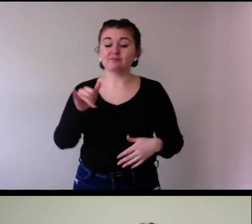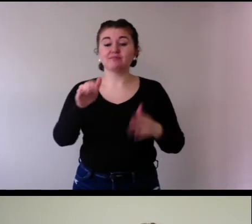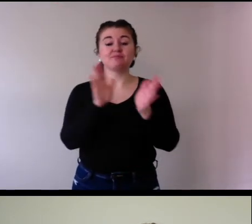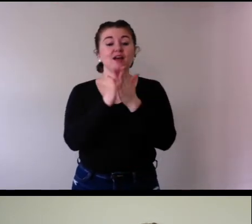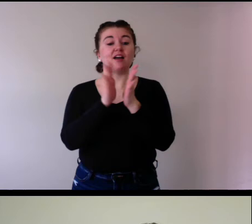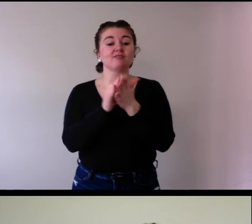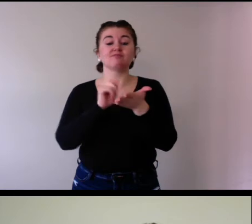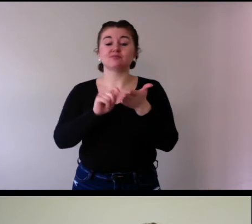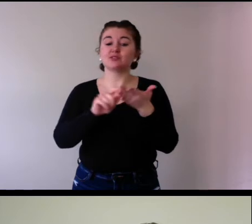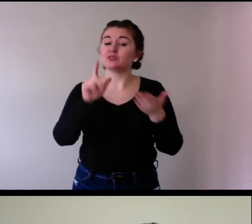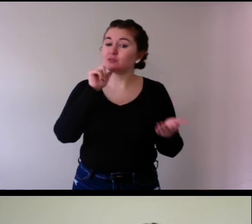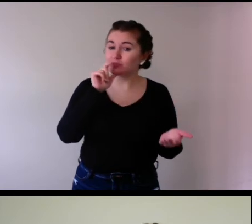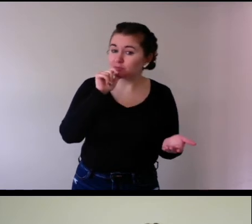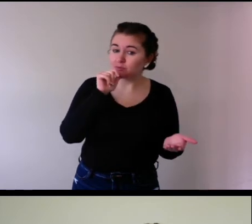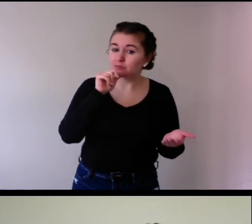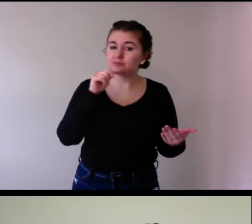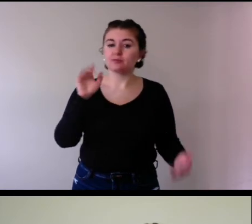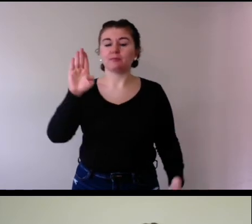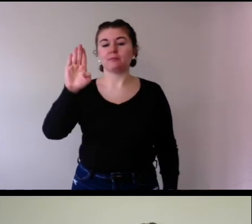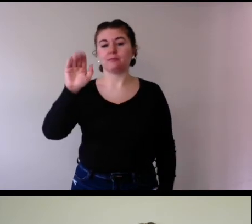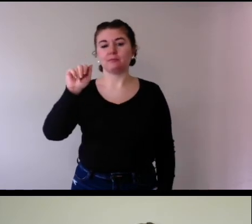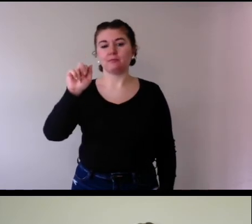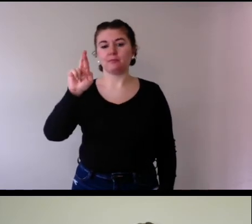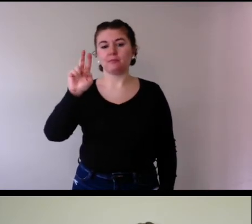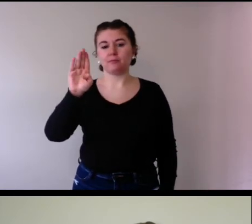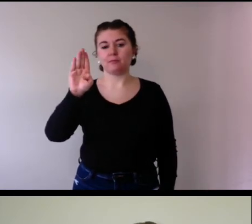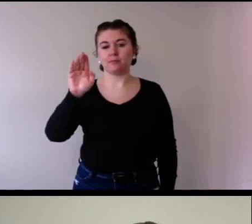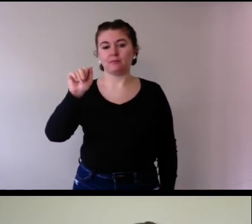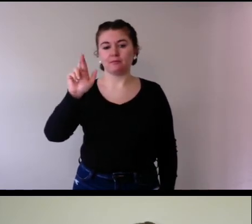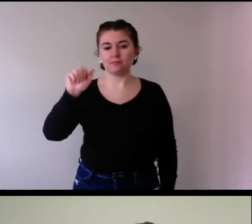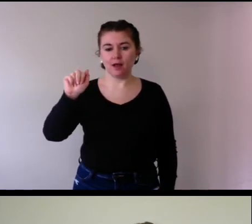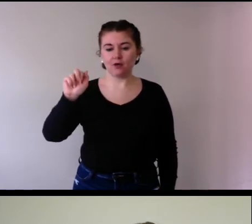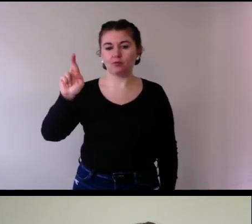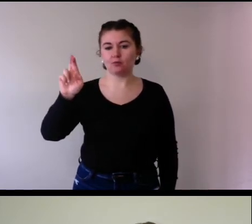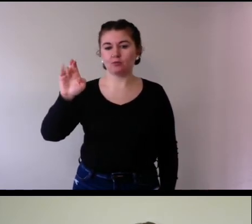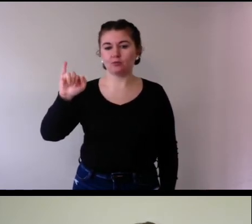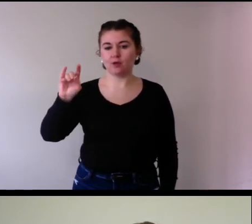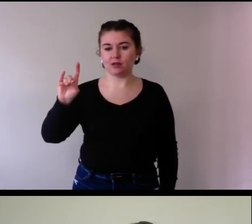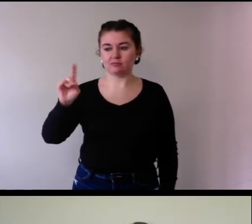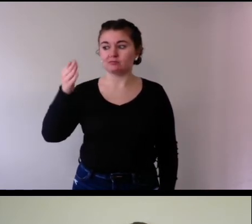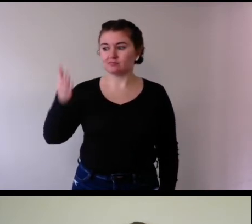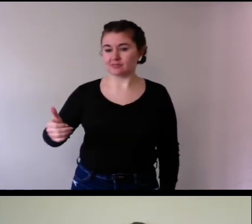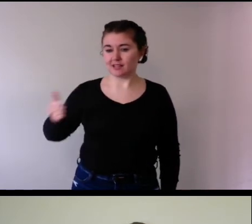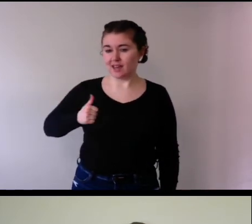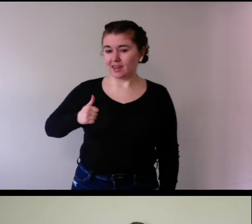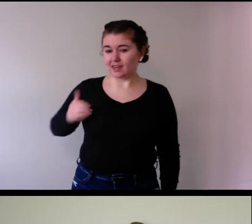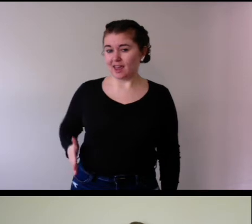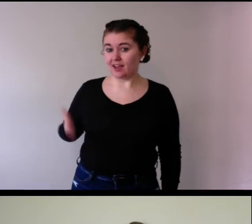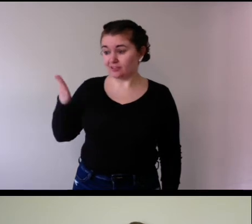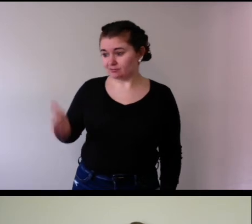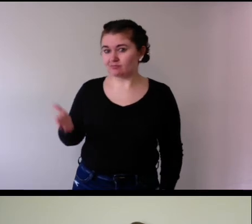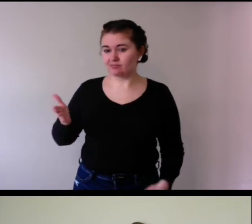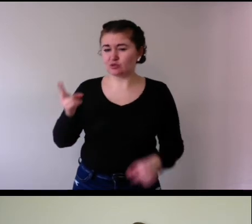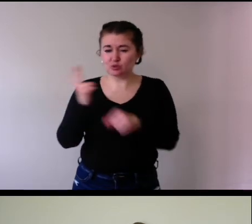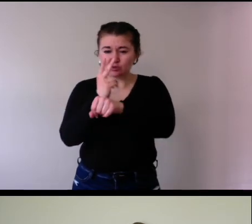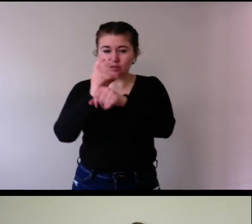is a Canadian author who uses modeling clay, plasticine, to